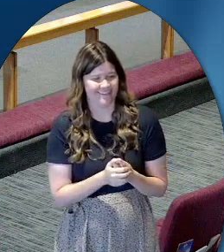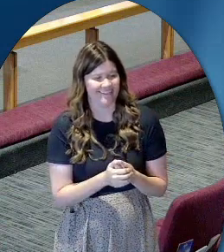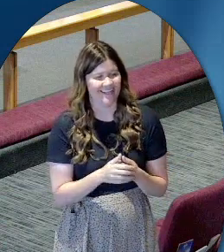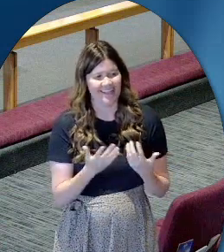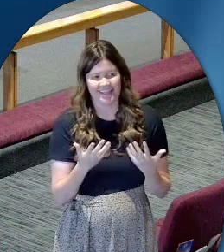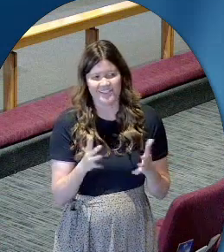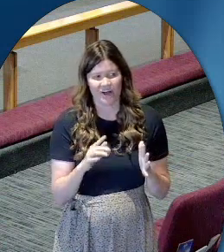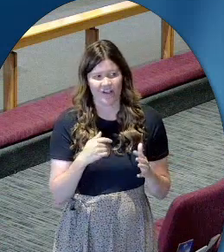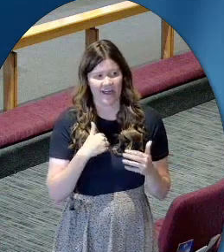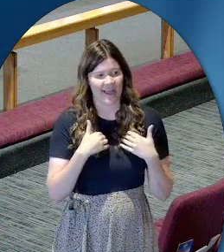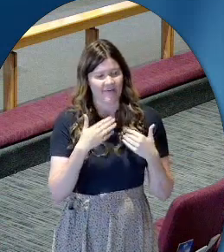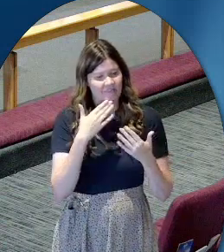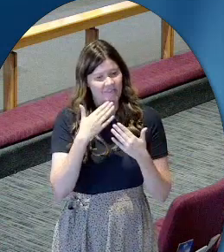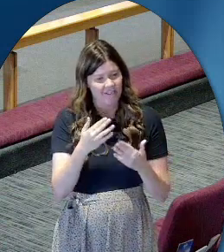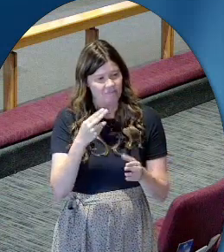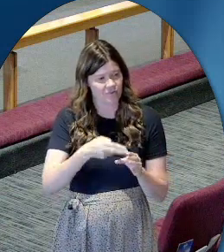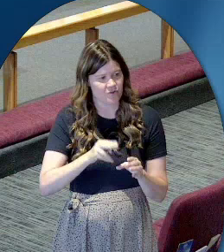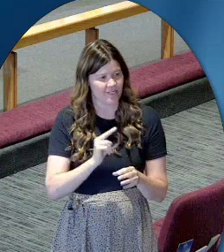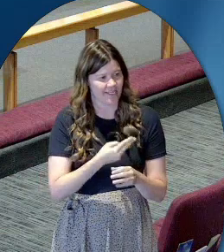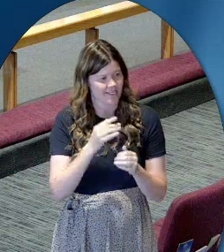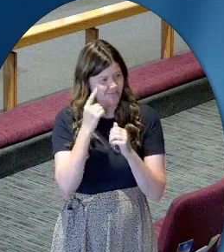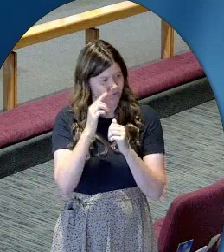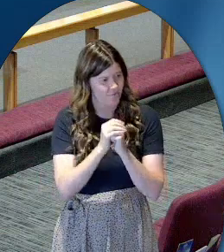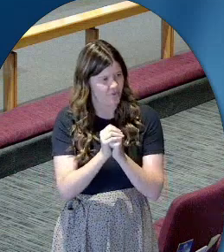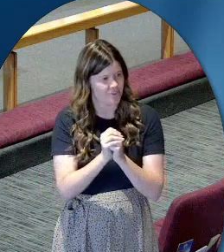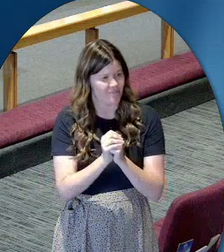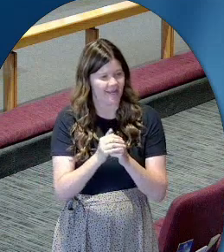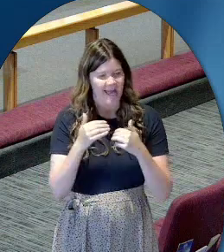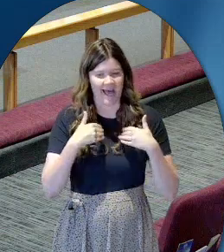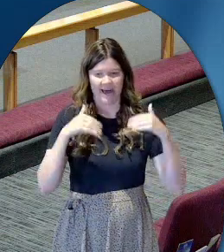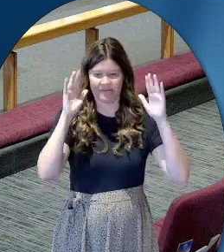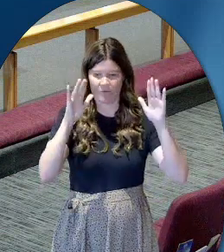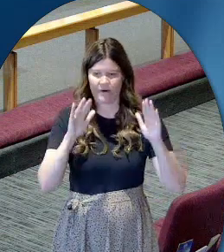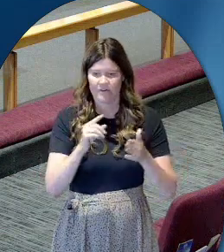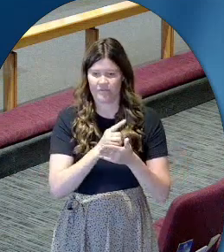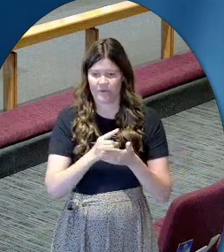That's all I got. Thank you again for joining us in worship. Have a great week in